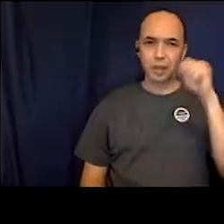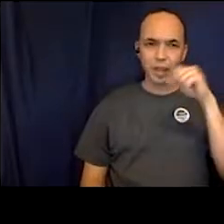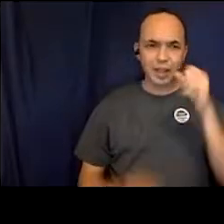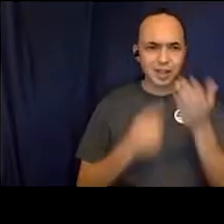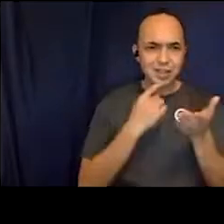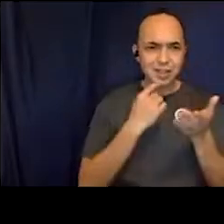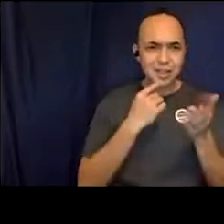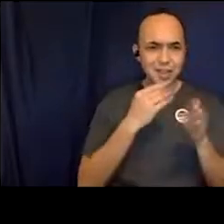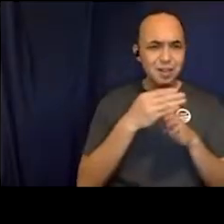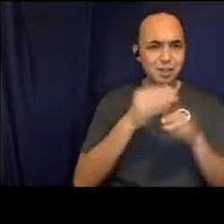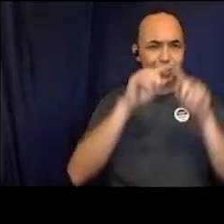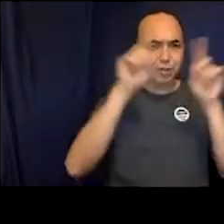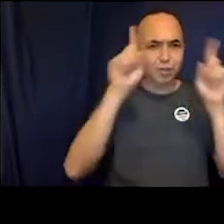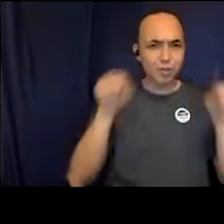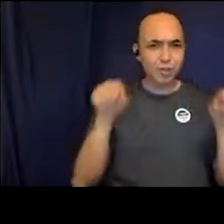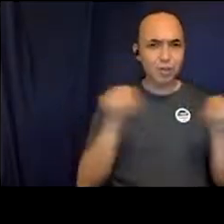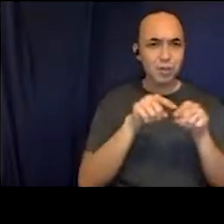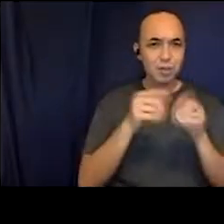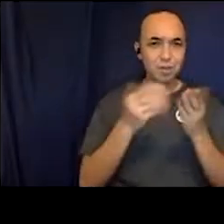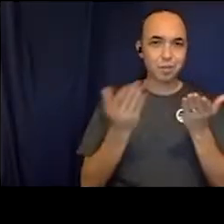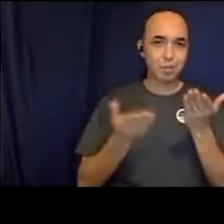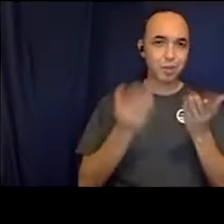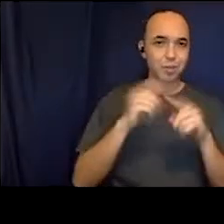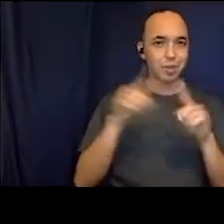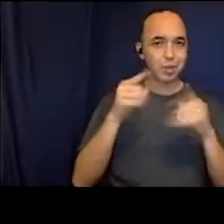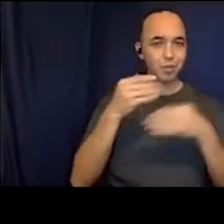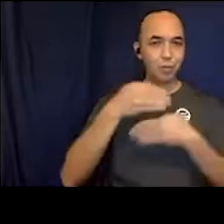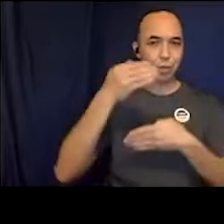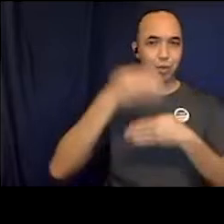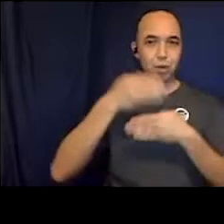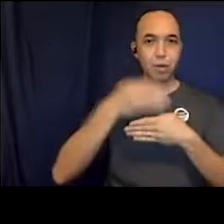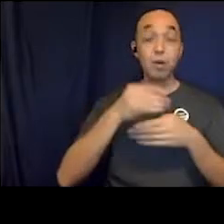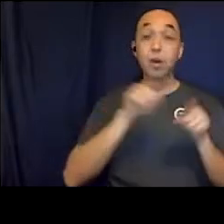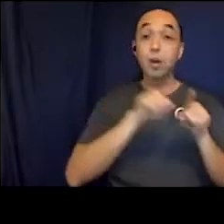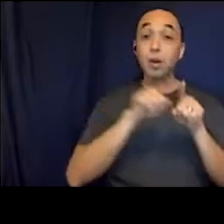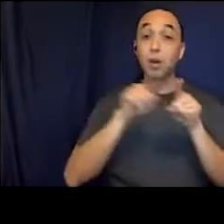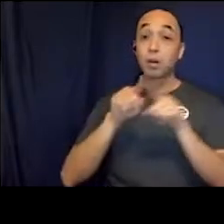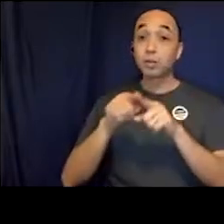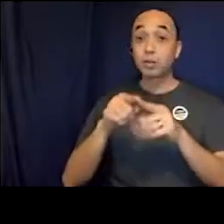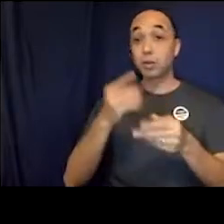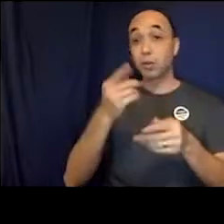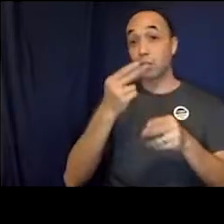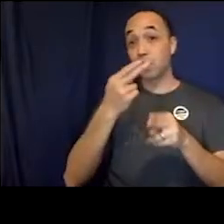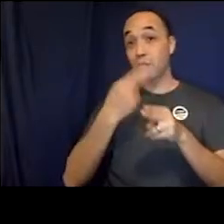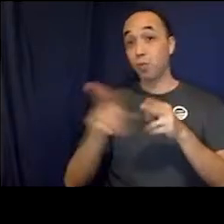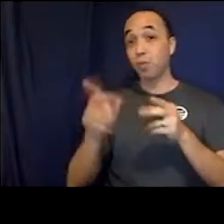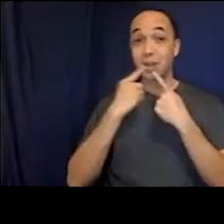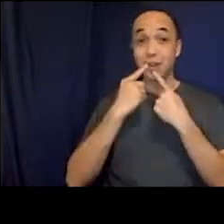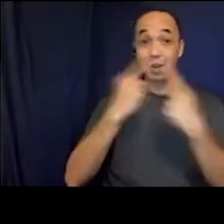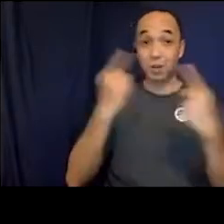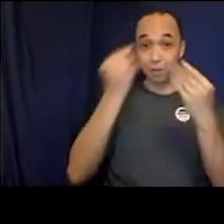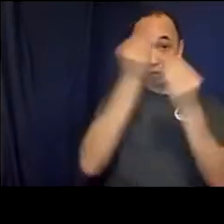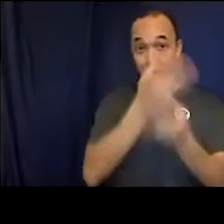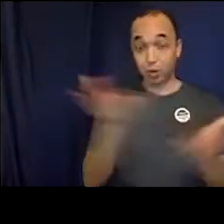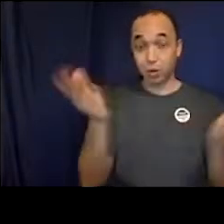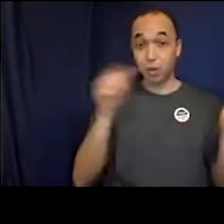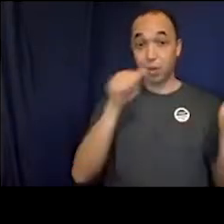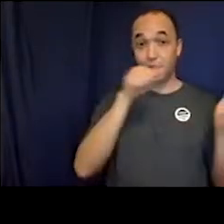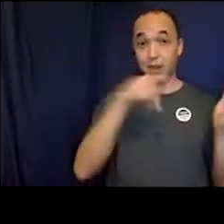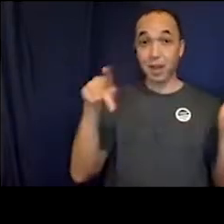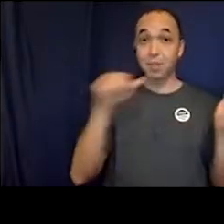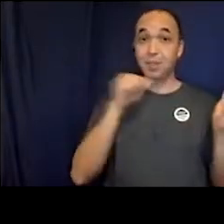thing. But this one goes back a little bit further. Yeah, that's the 40s? I think so. Yeah, maybe